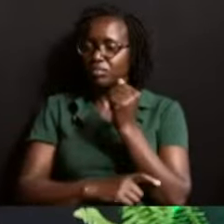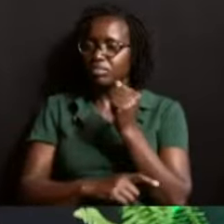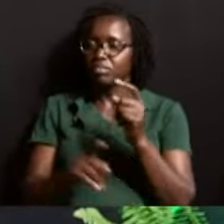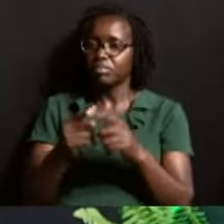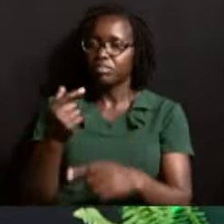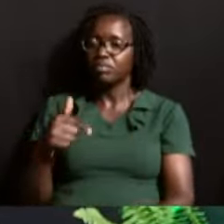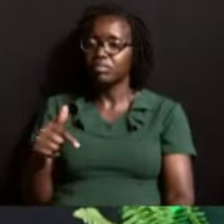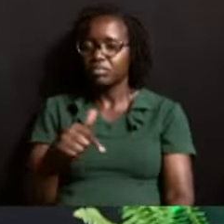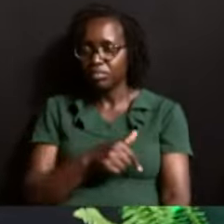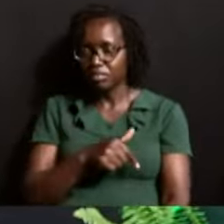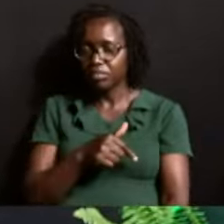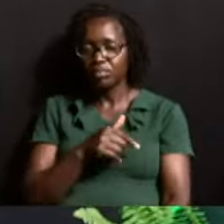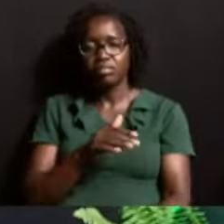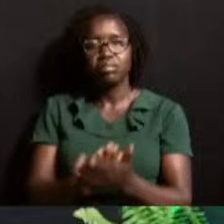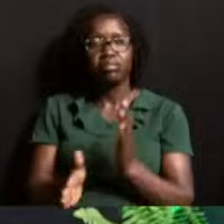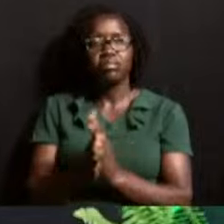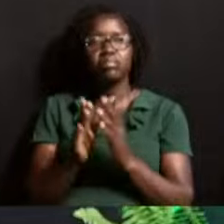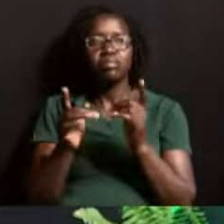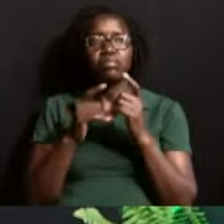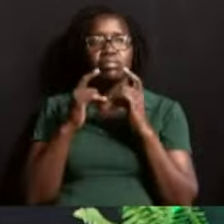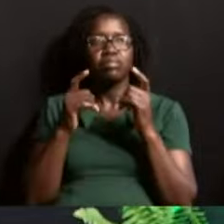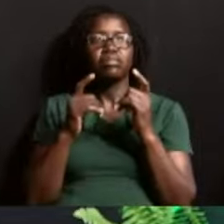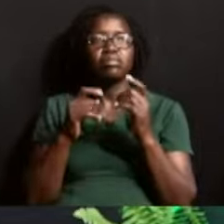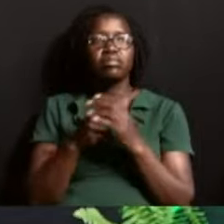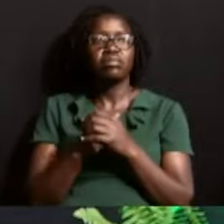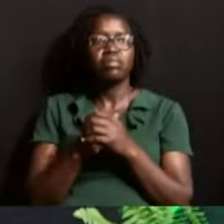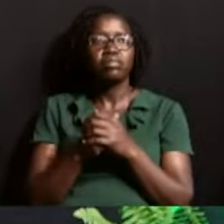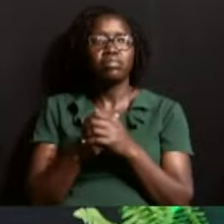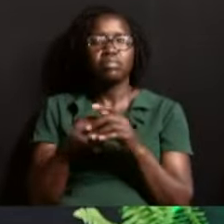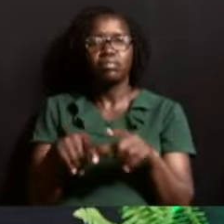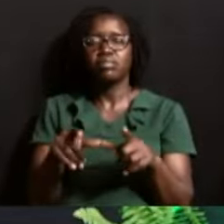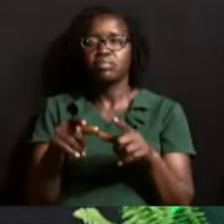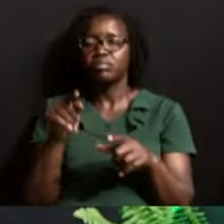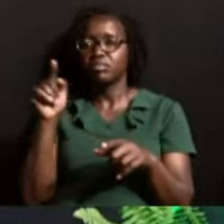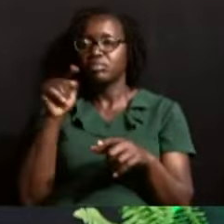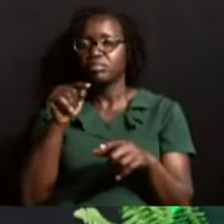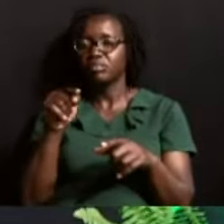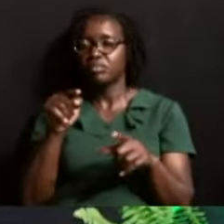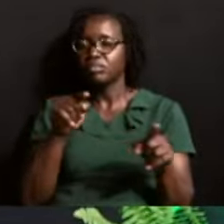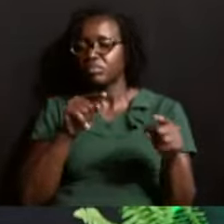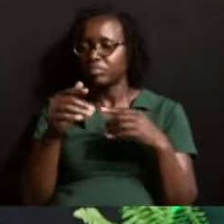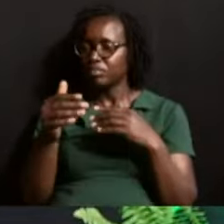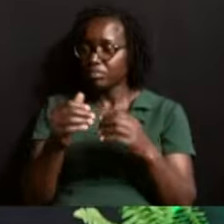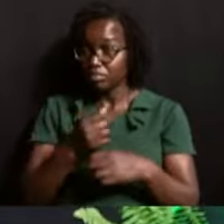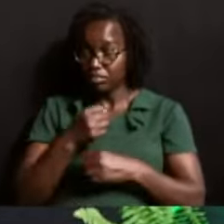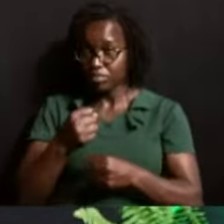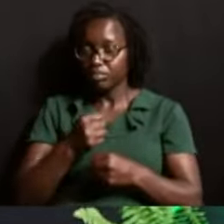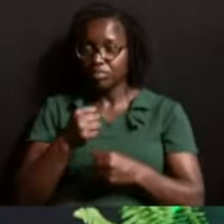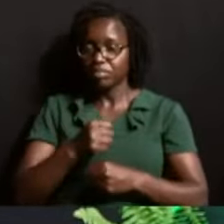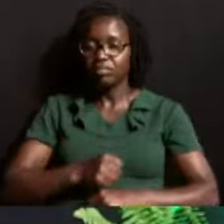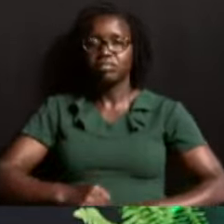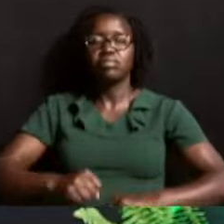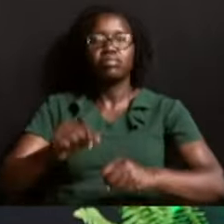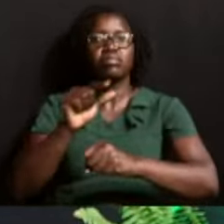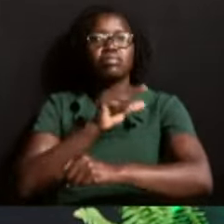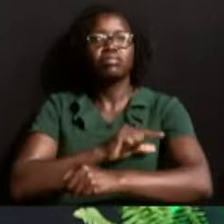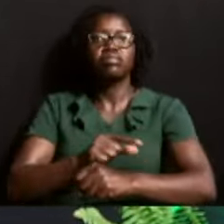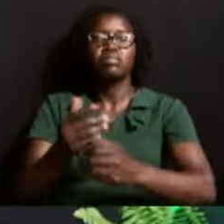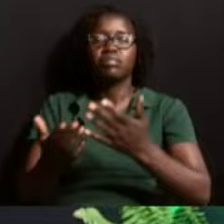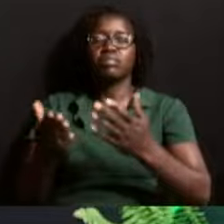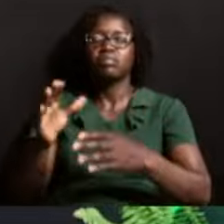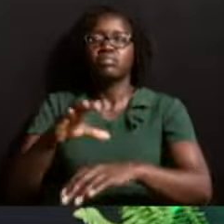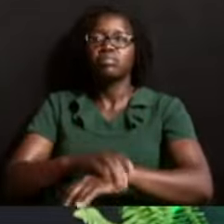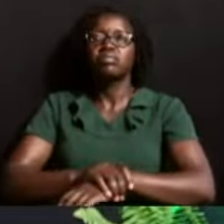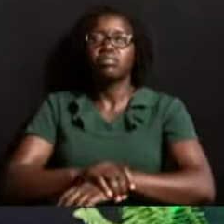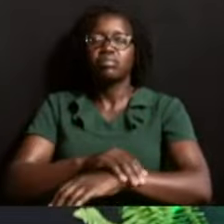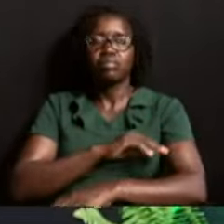yet without sin. Then it says, let us therefore come boldly to the throne of grace, that we may